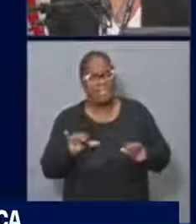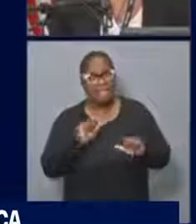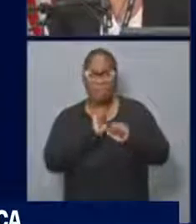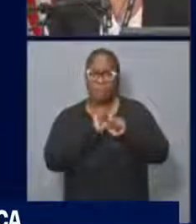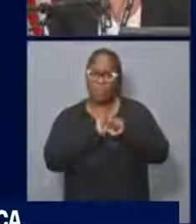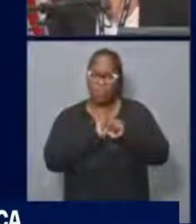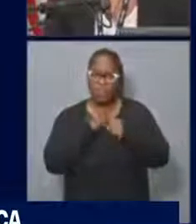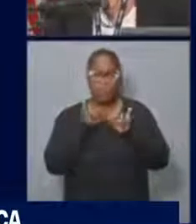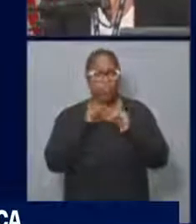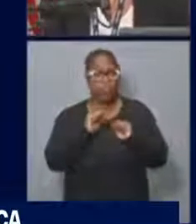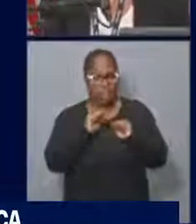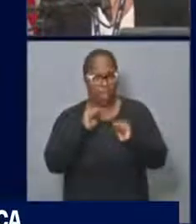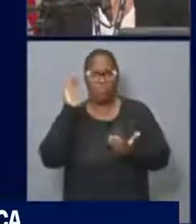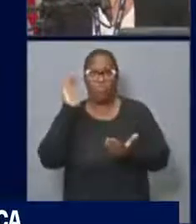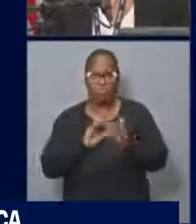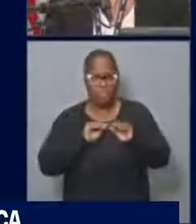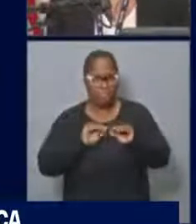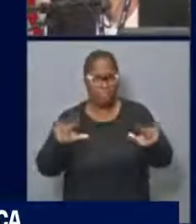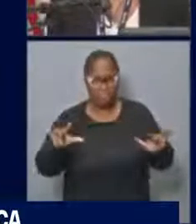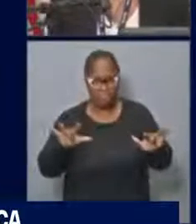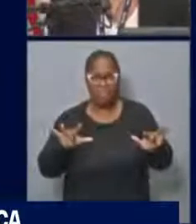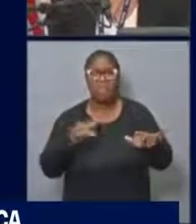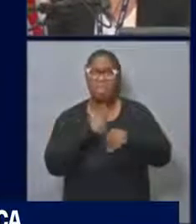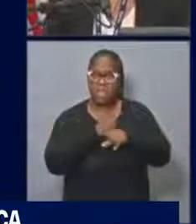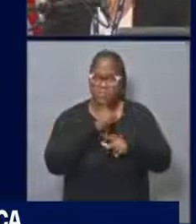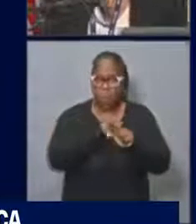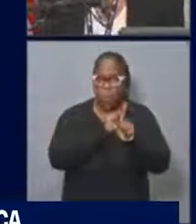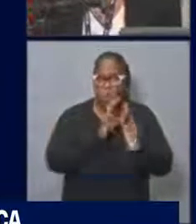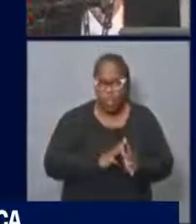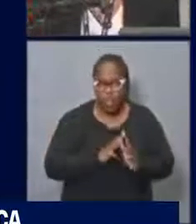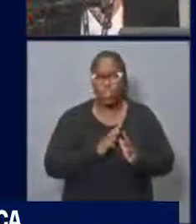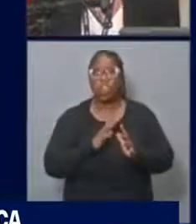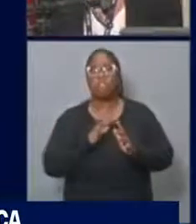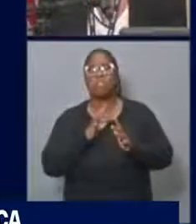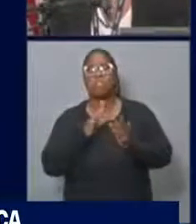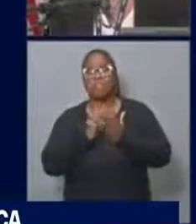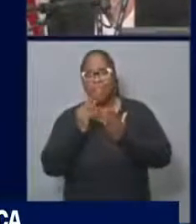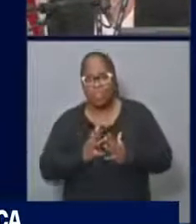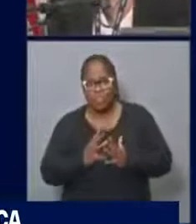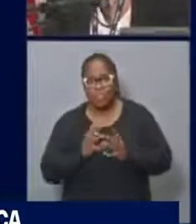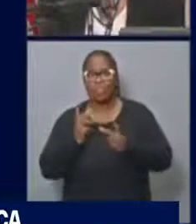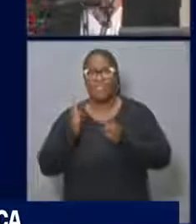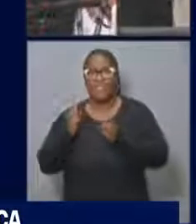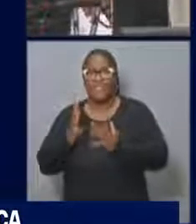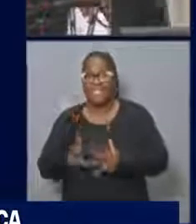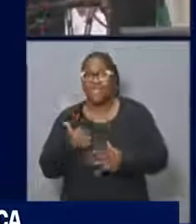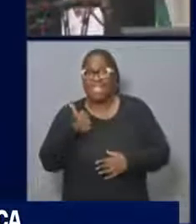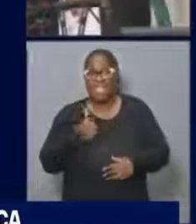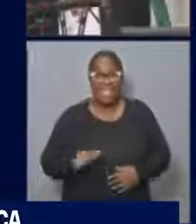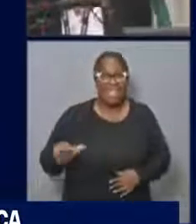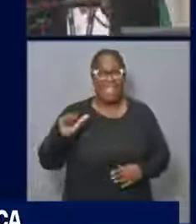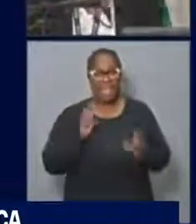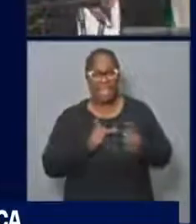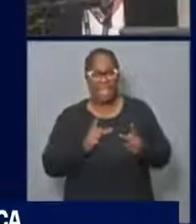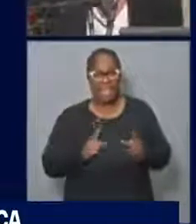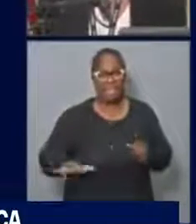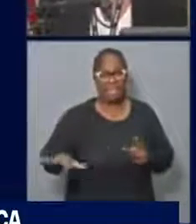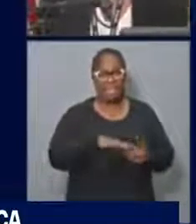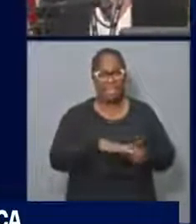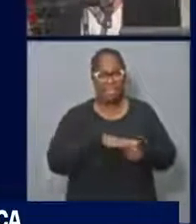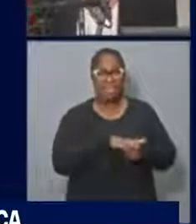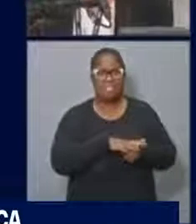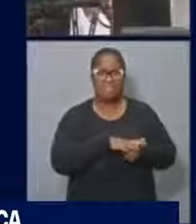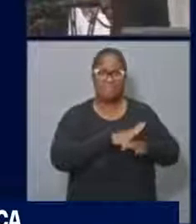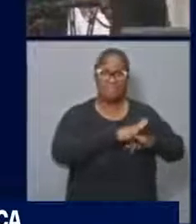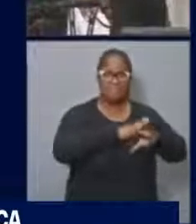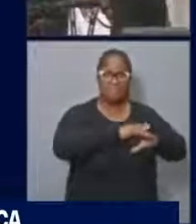common goal: slow the spread by preventing employees, customers, and visitors at any facility in the county from